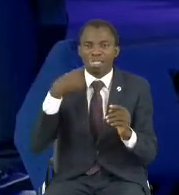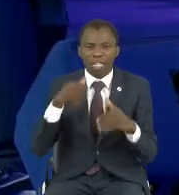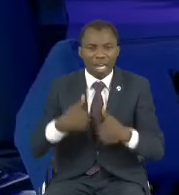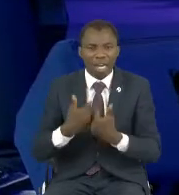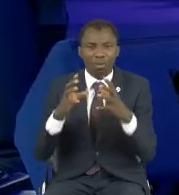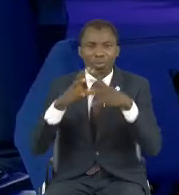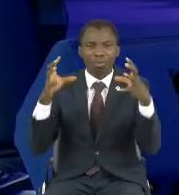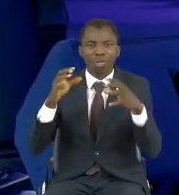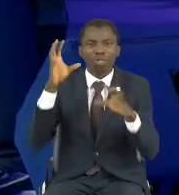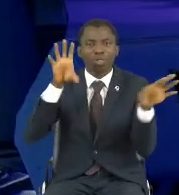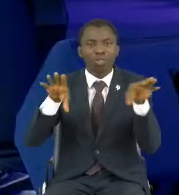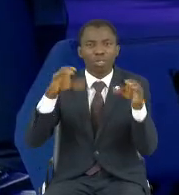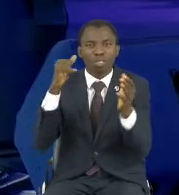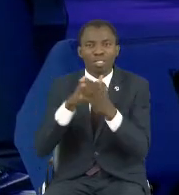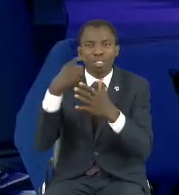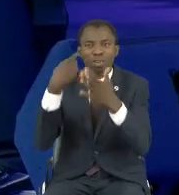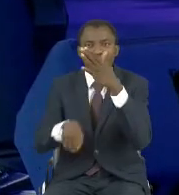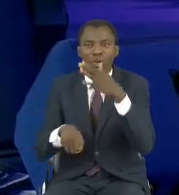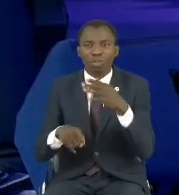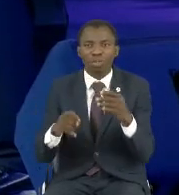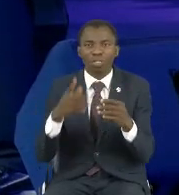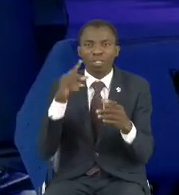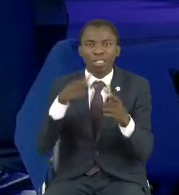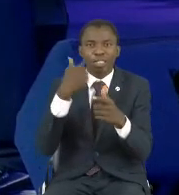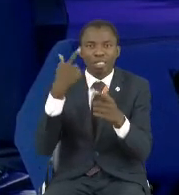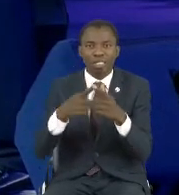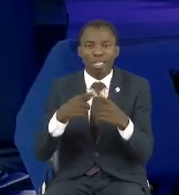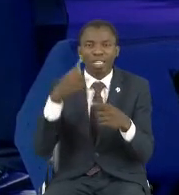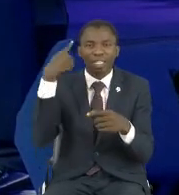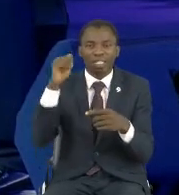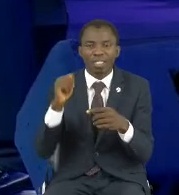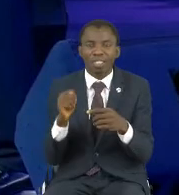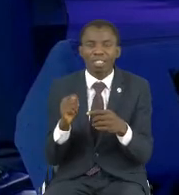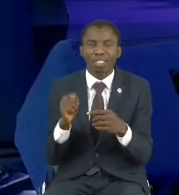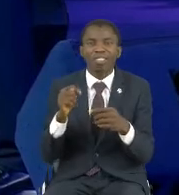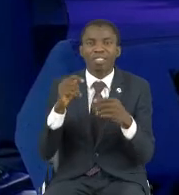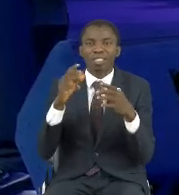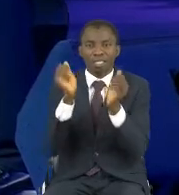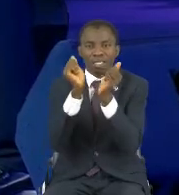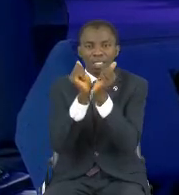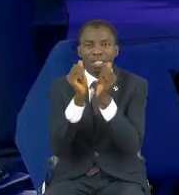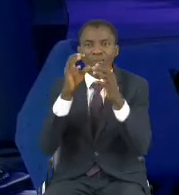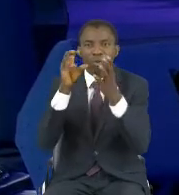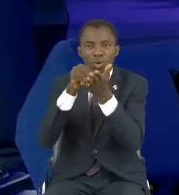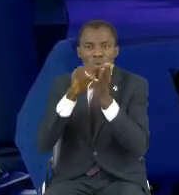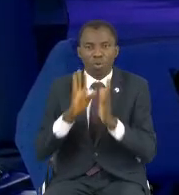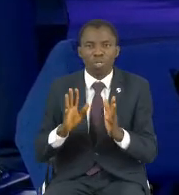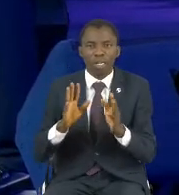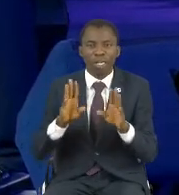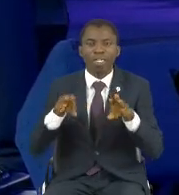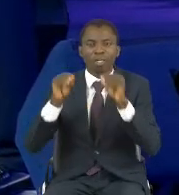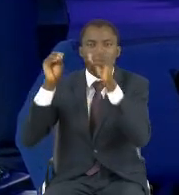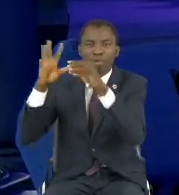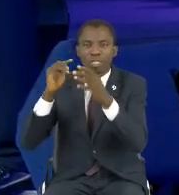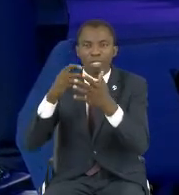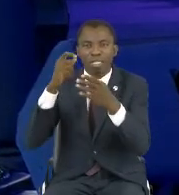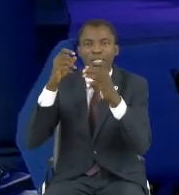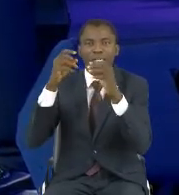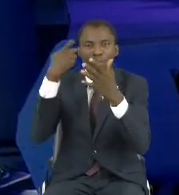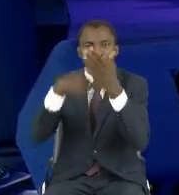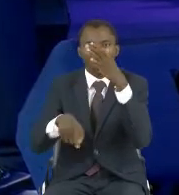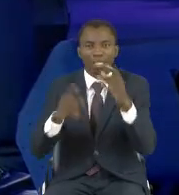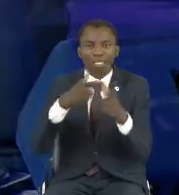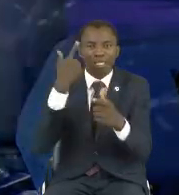cost? And the slave owner put the price, and he paid the price, and he took